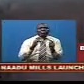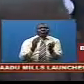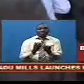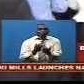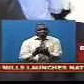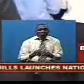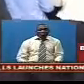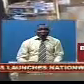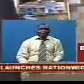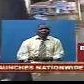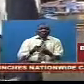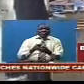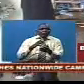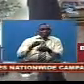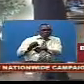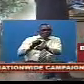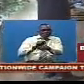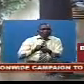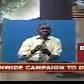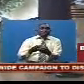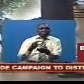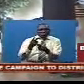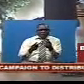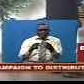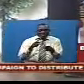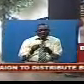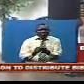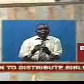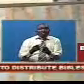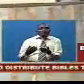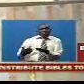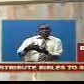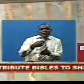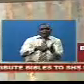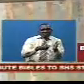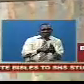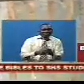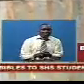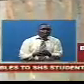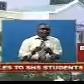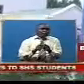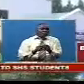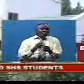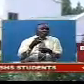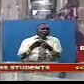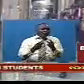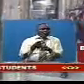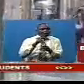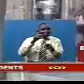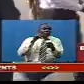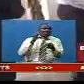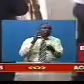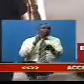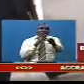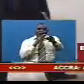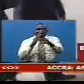of 24 companies which is yet to be visited in Accra to recover tax arrears. At the Men's Vic Hotel at East